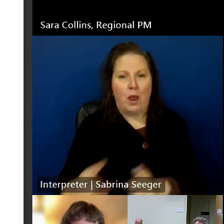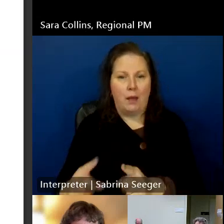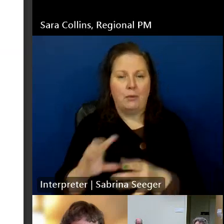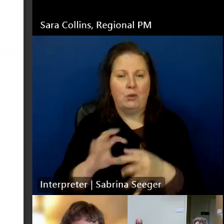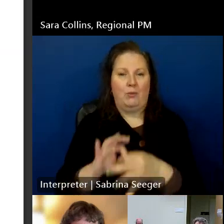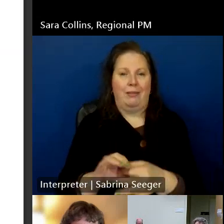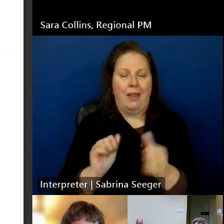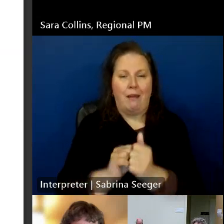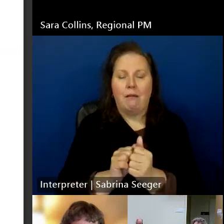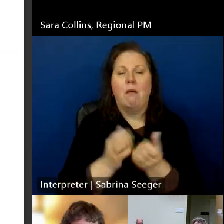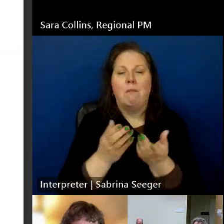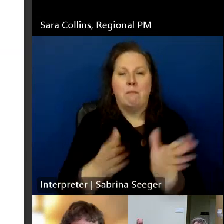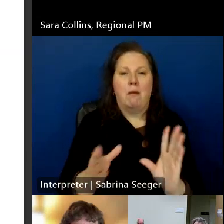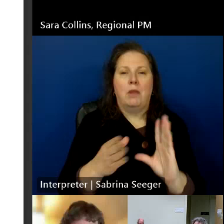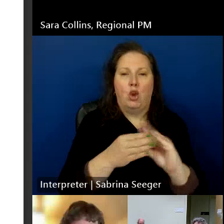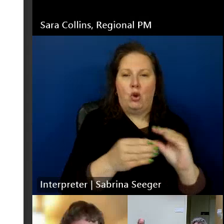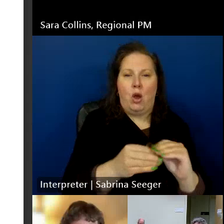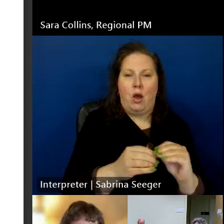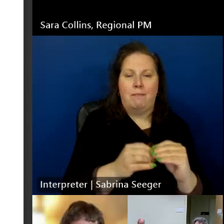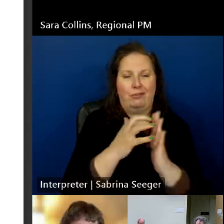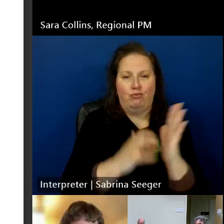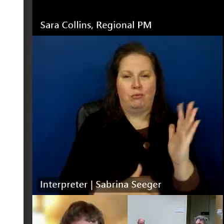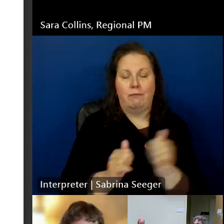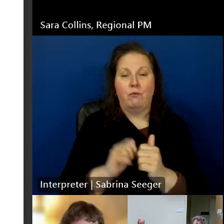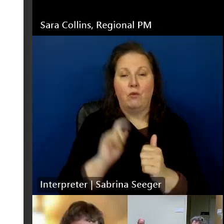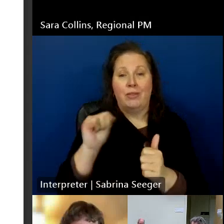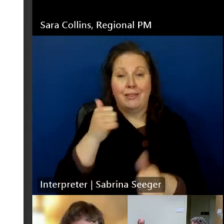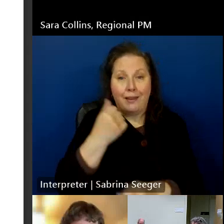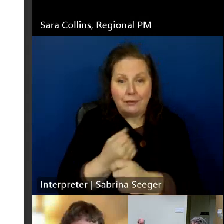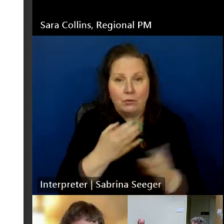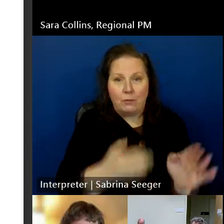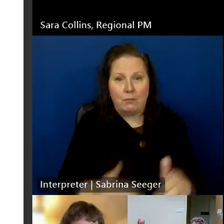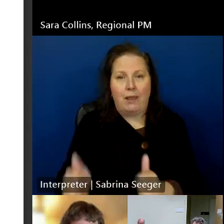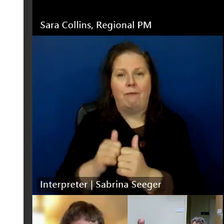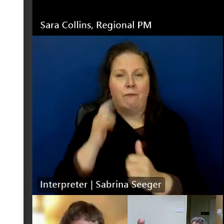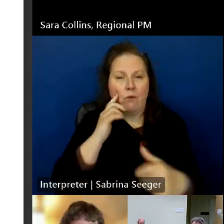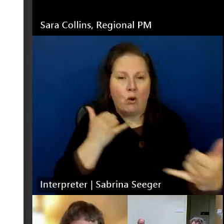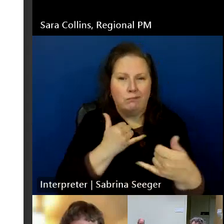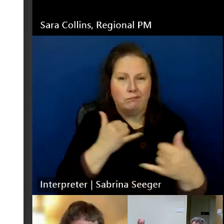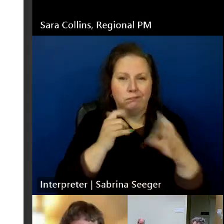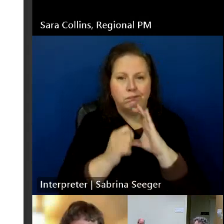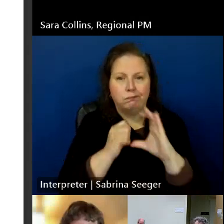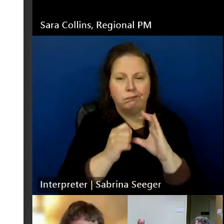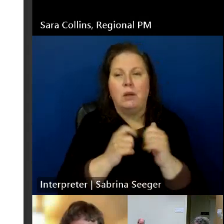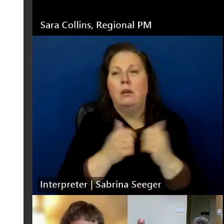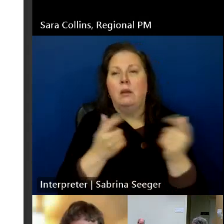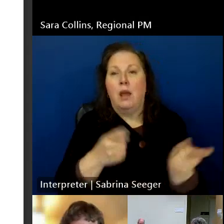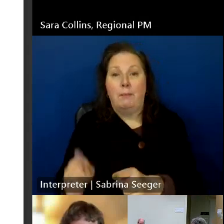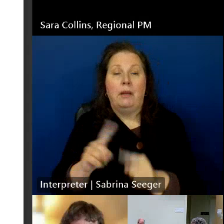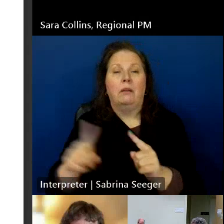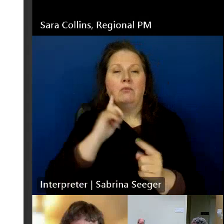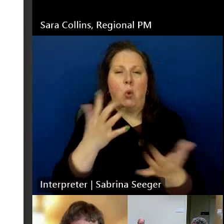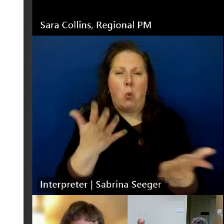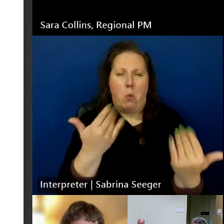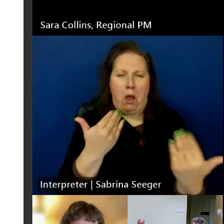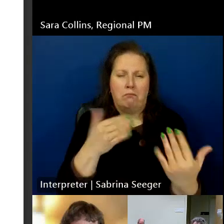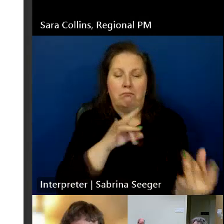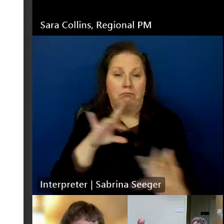public comment draft of the 10-year telecom plan. So the format of this meeting is we're here to solicit input. This is